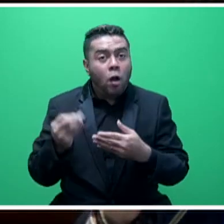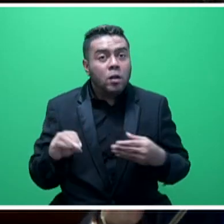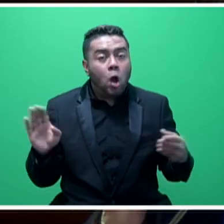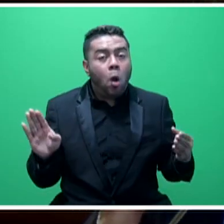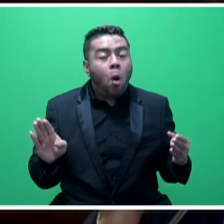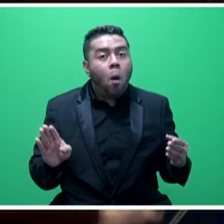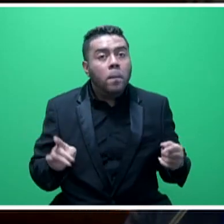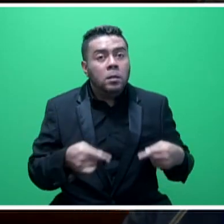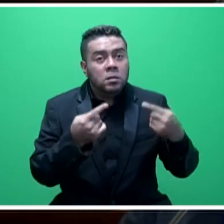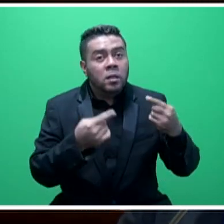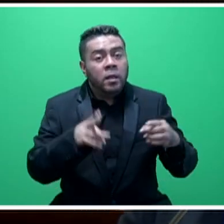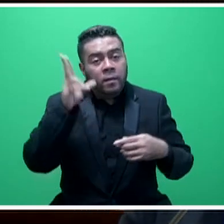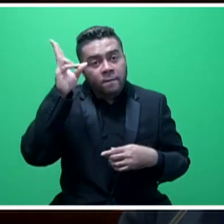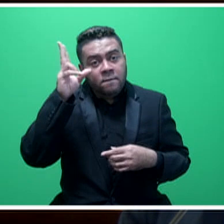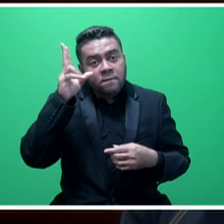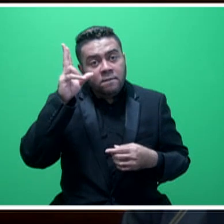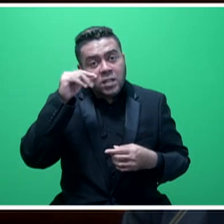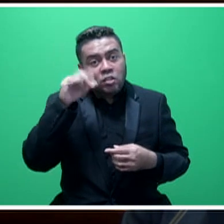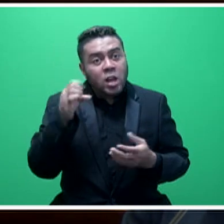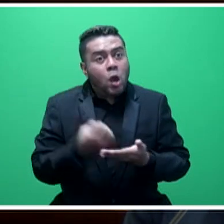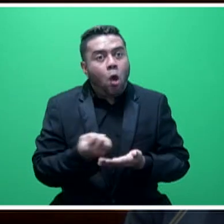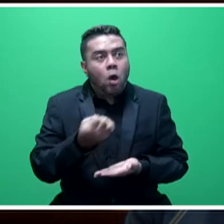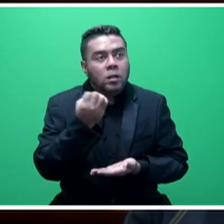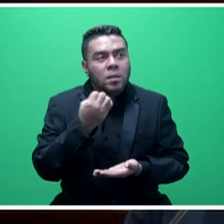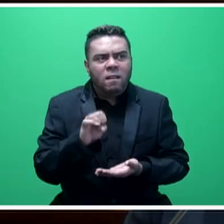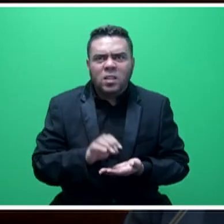has claimed that the Fijian economy has grown by